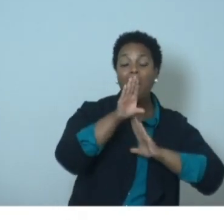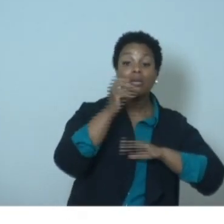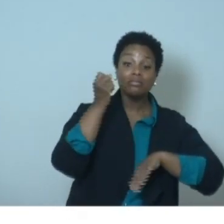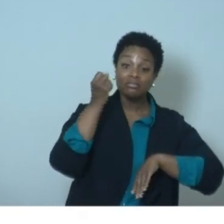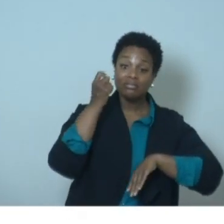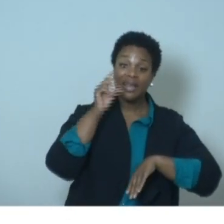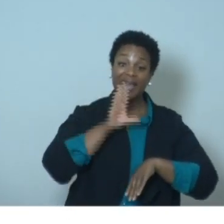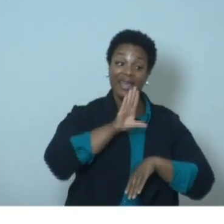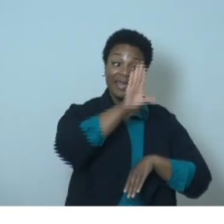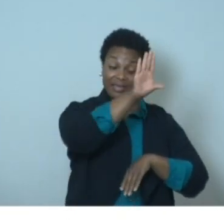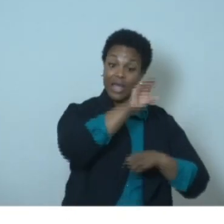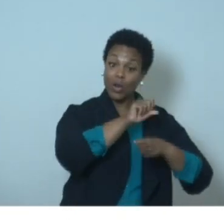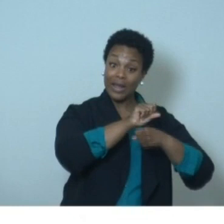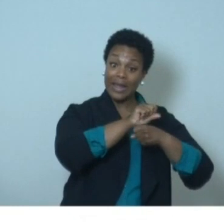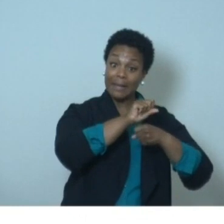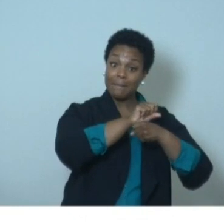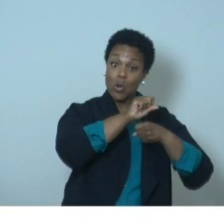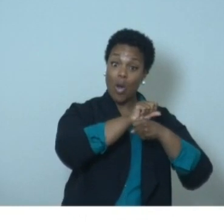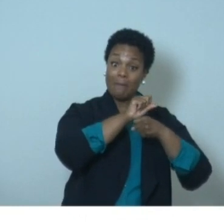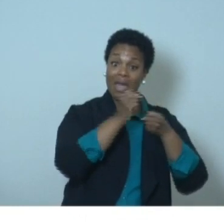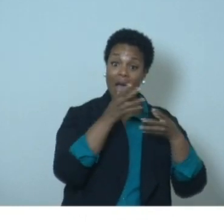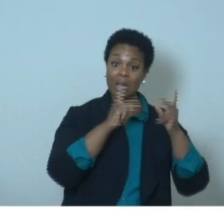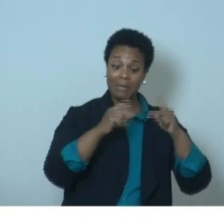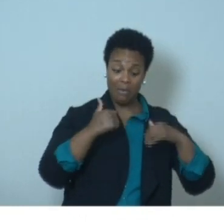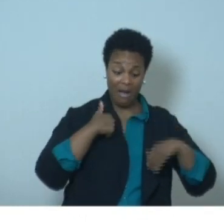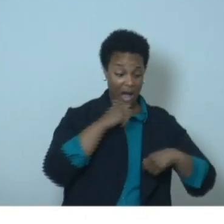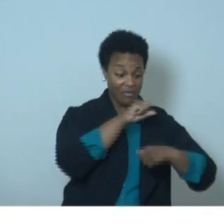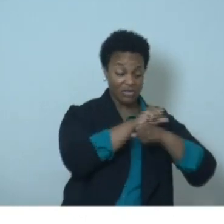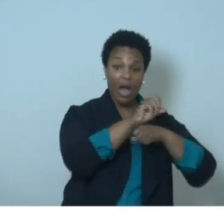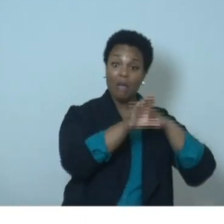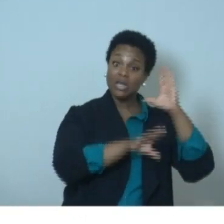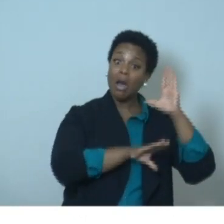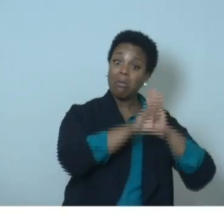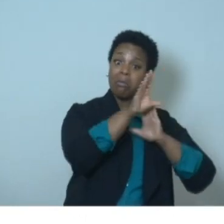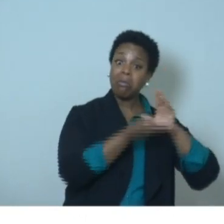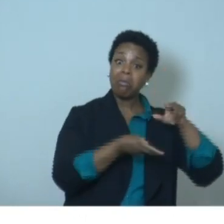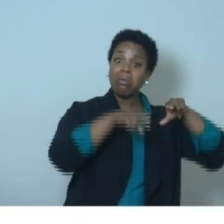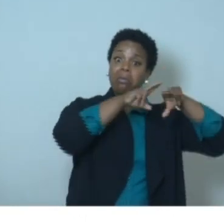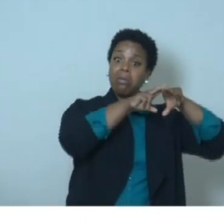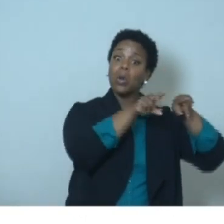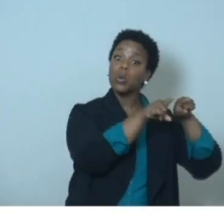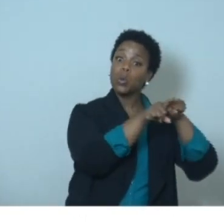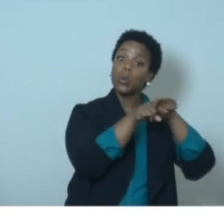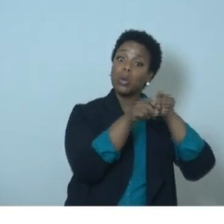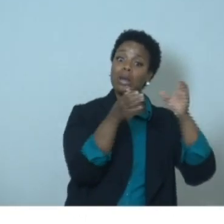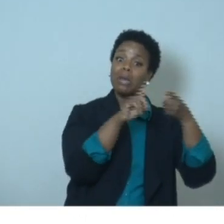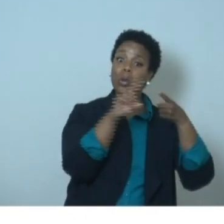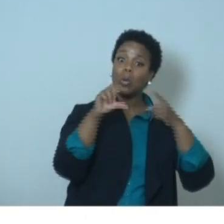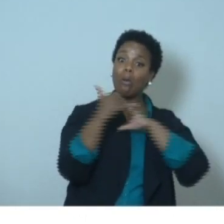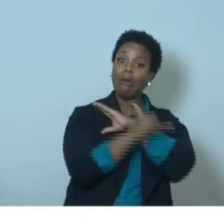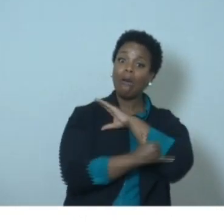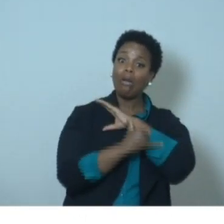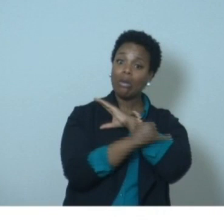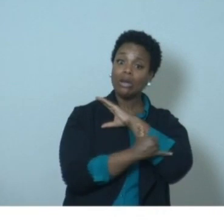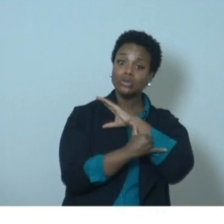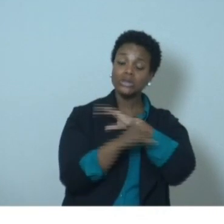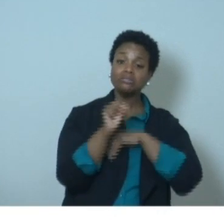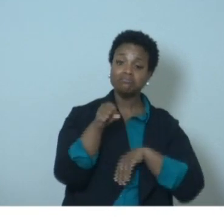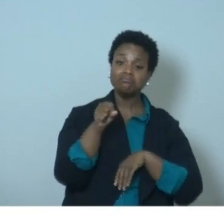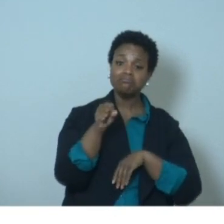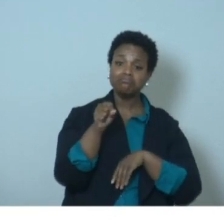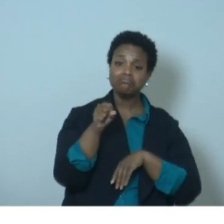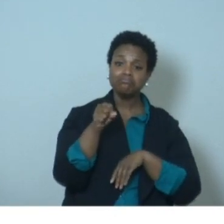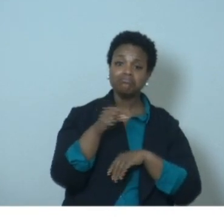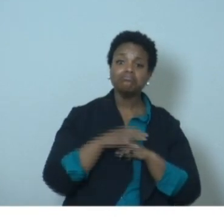not formally shutting anything down, up to 10.1%, even higher than Finland, which did close down, similar to